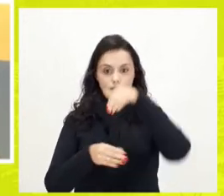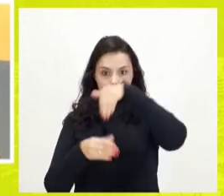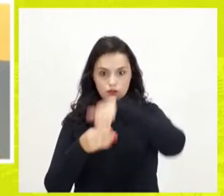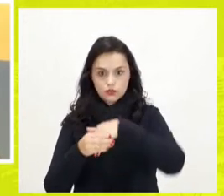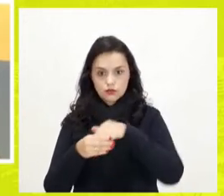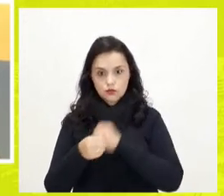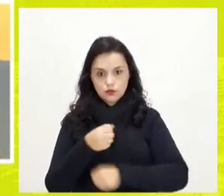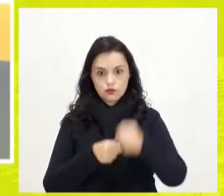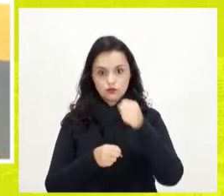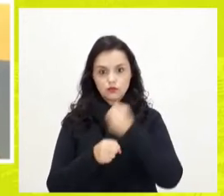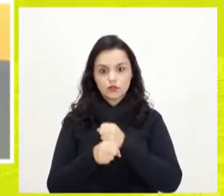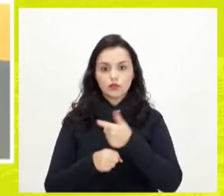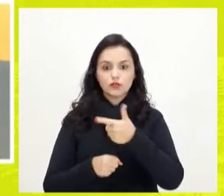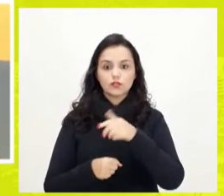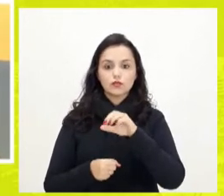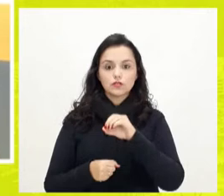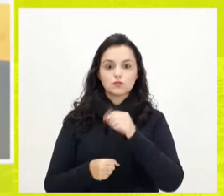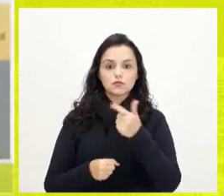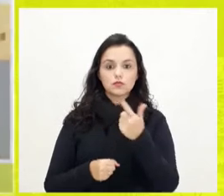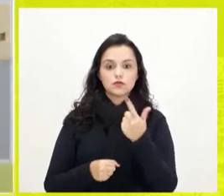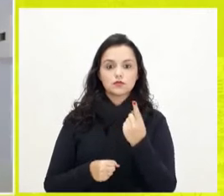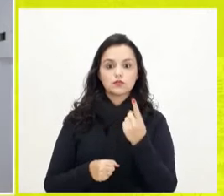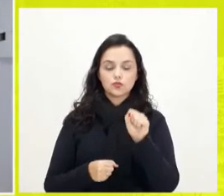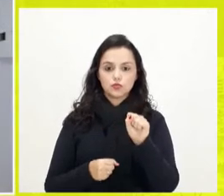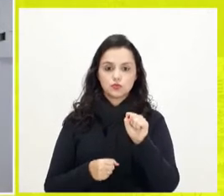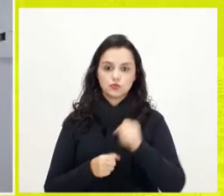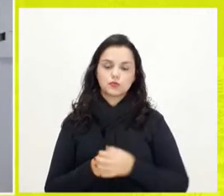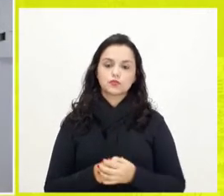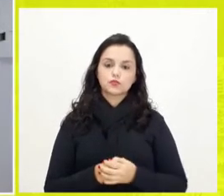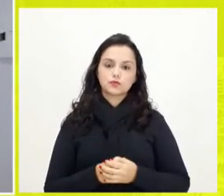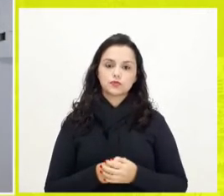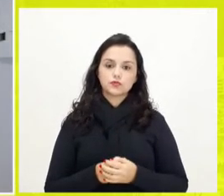what happened in 2018 in the elections